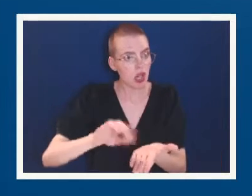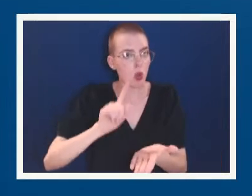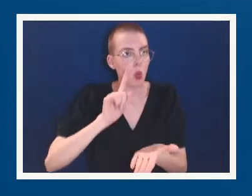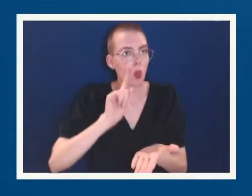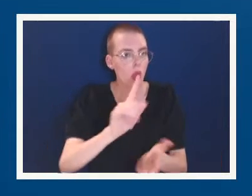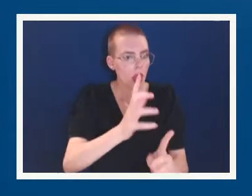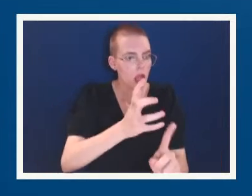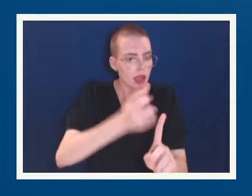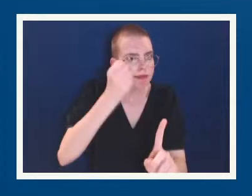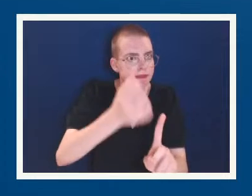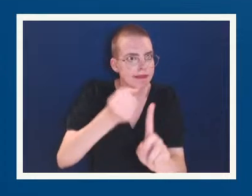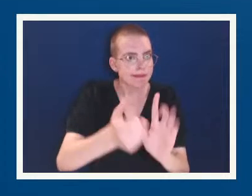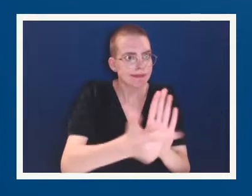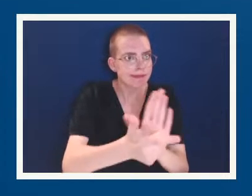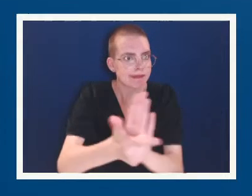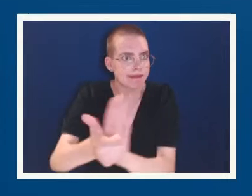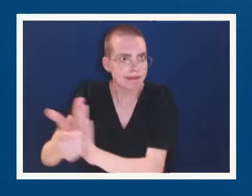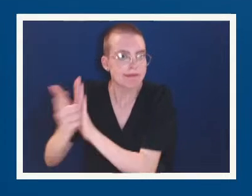winner.